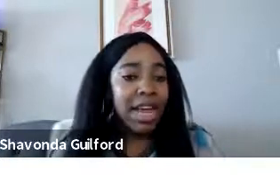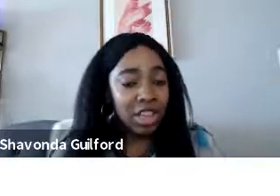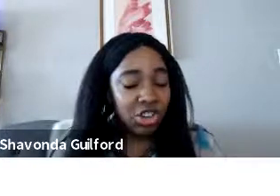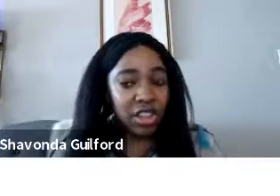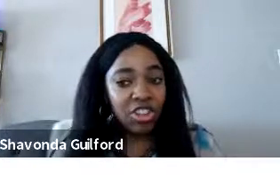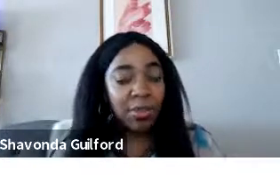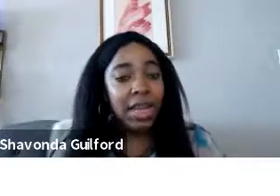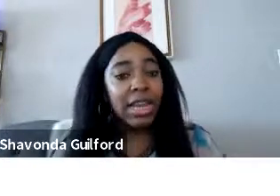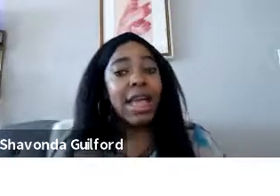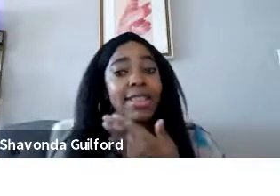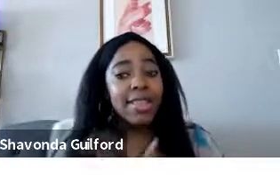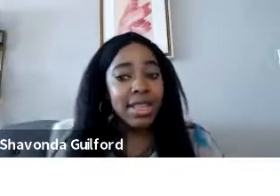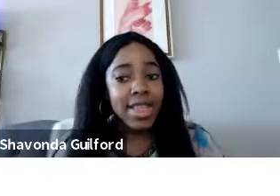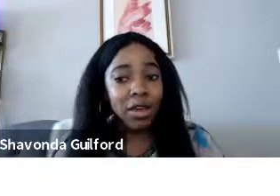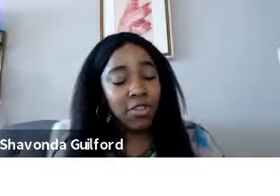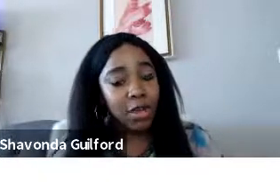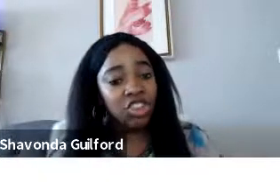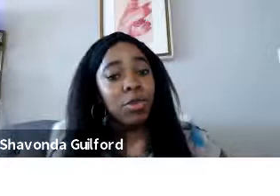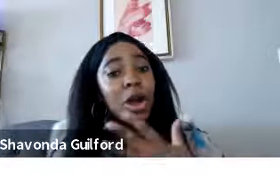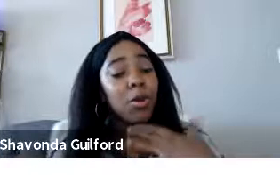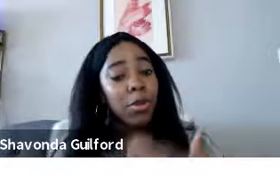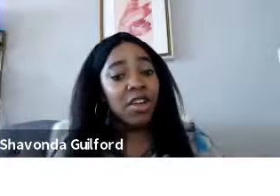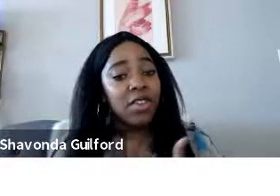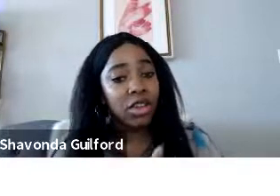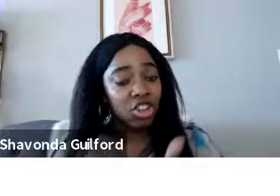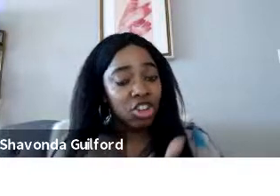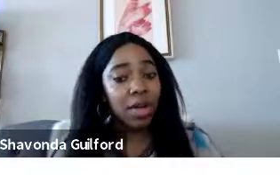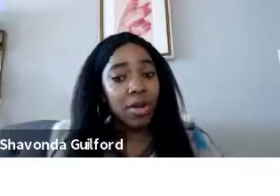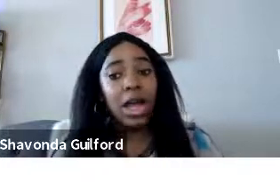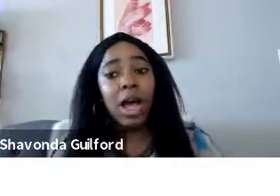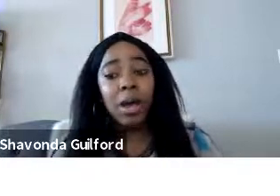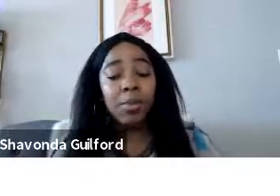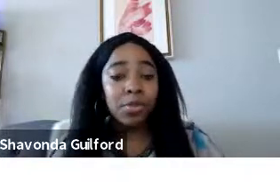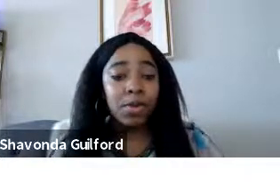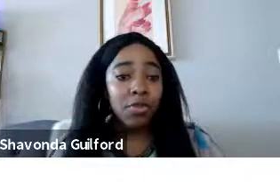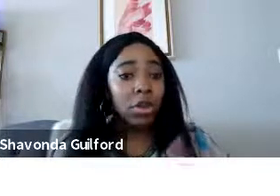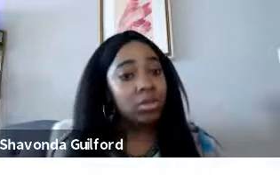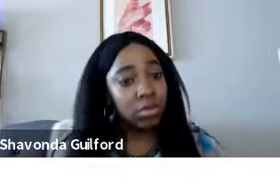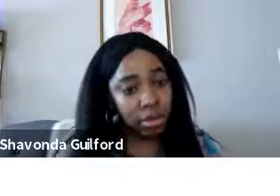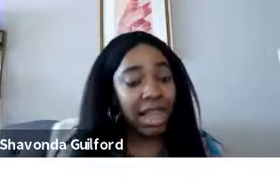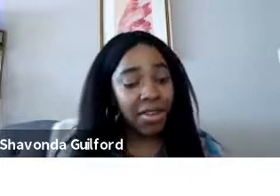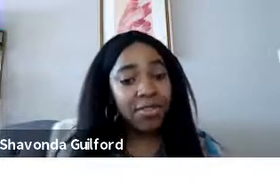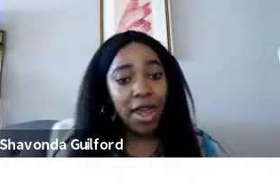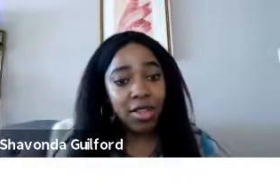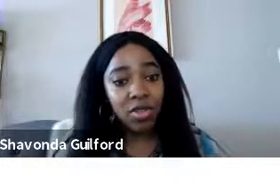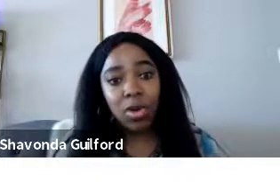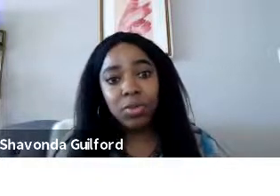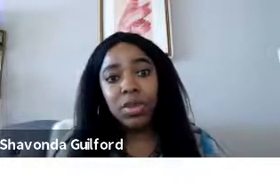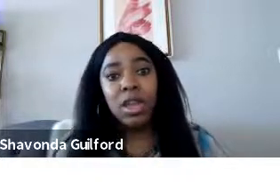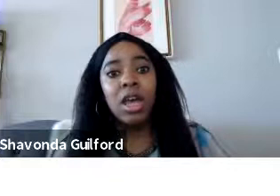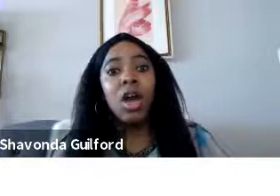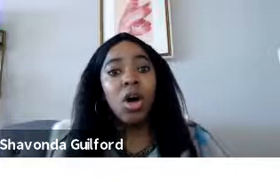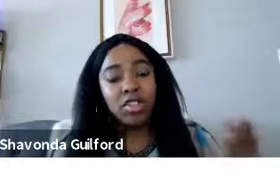Family Guide to Transition Planning has detailed information about preparing your child for life after high